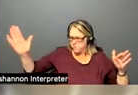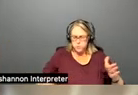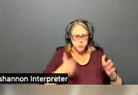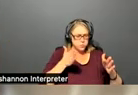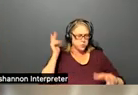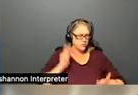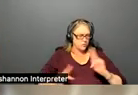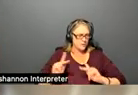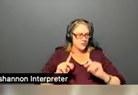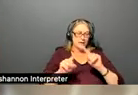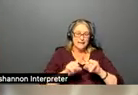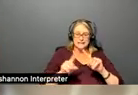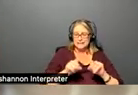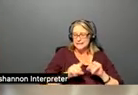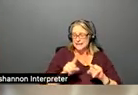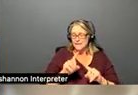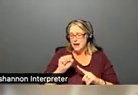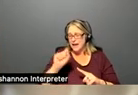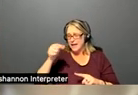from different ethnic